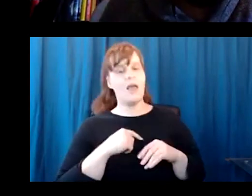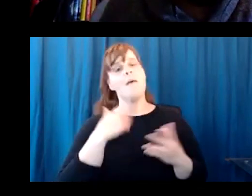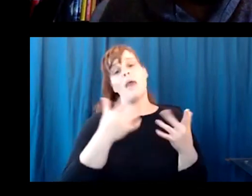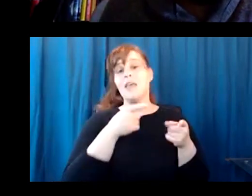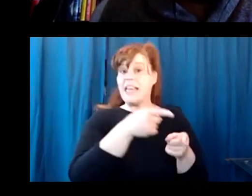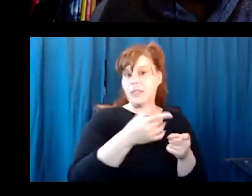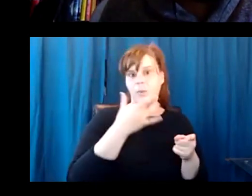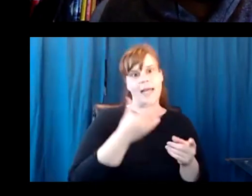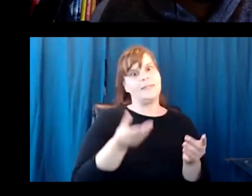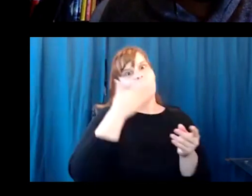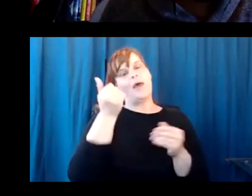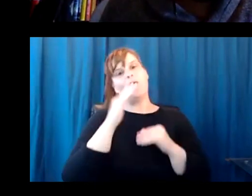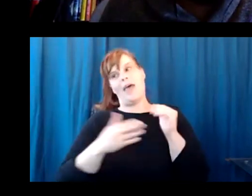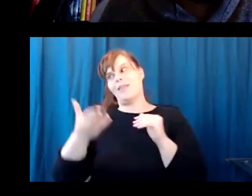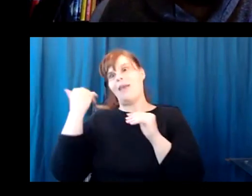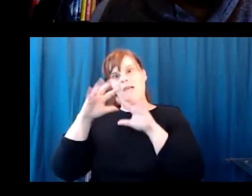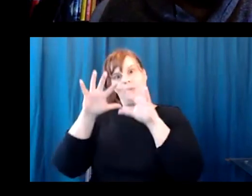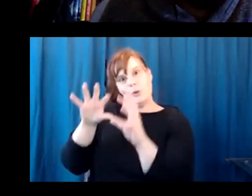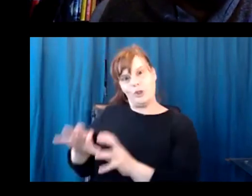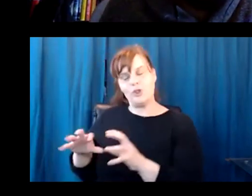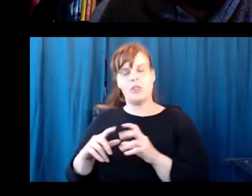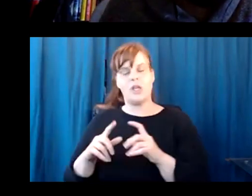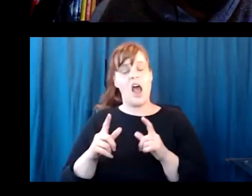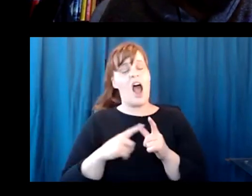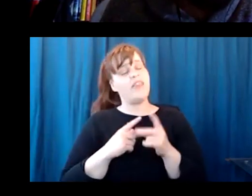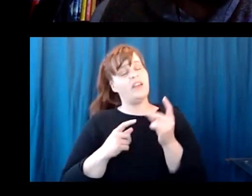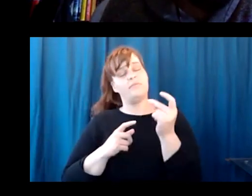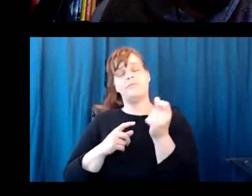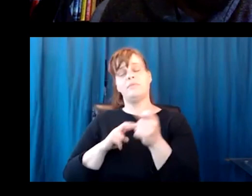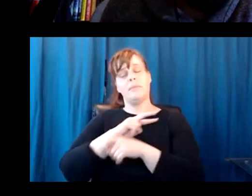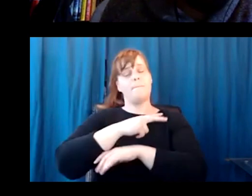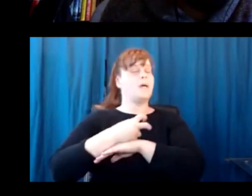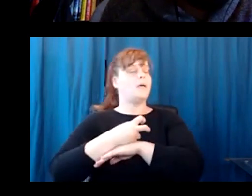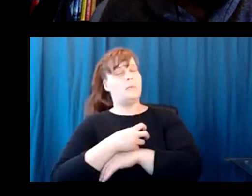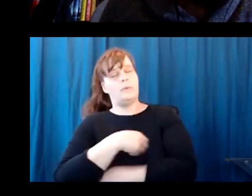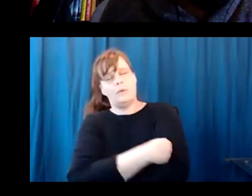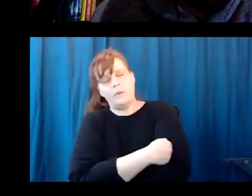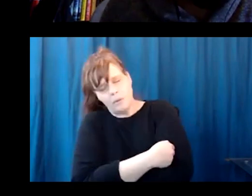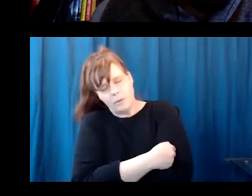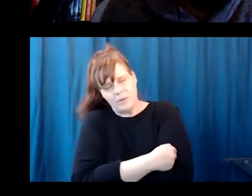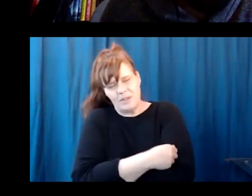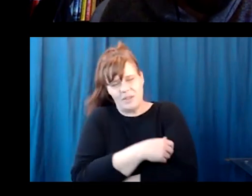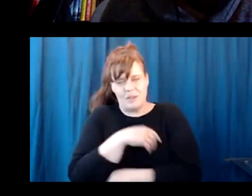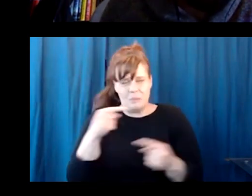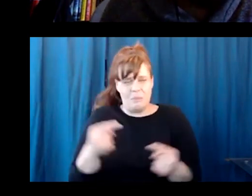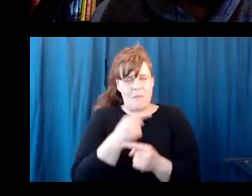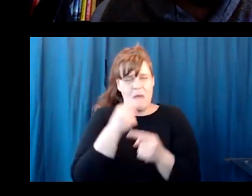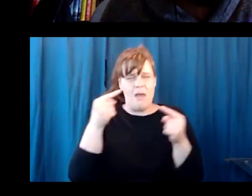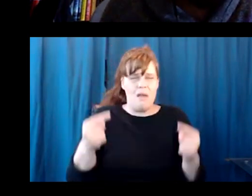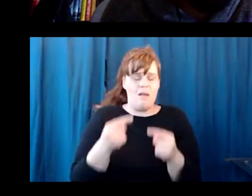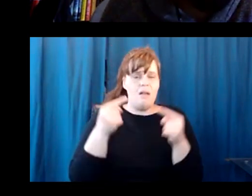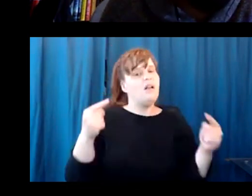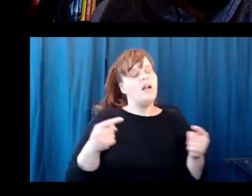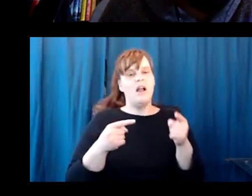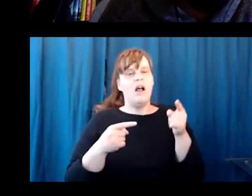bunch. Then suddenly you're on the forest floor, paralyzed by pain, betrayed by a berry that